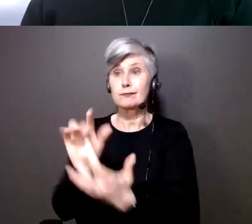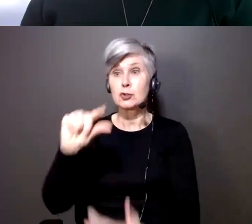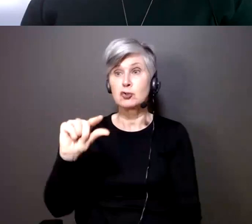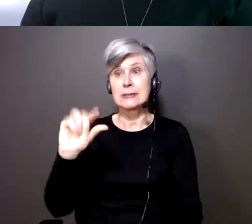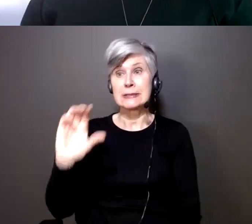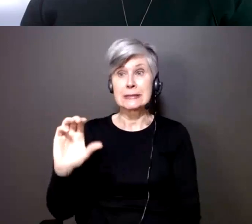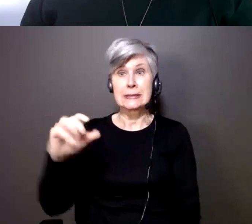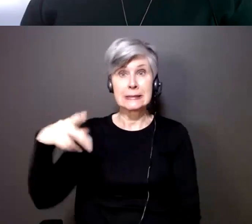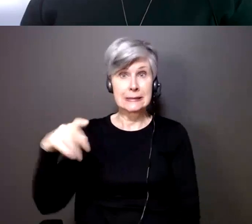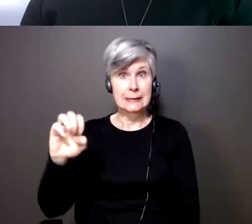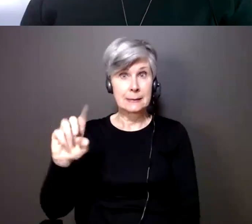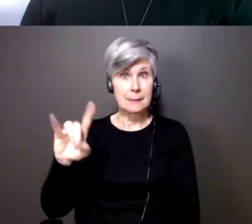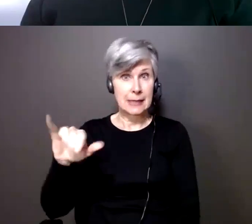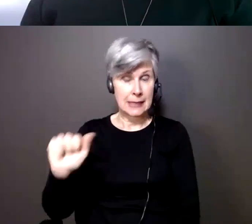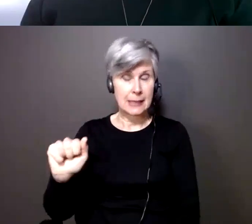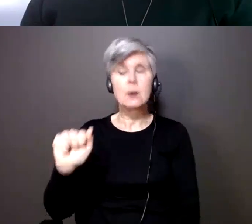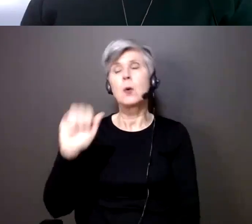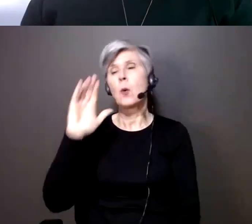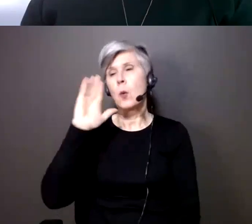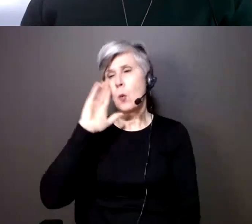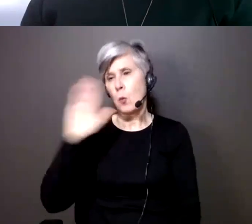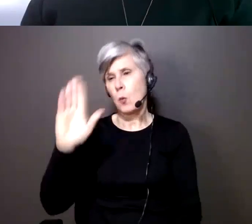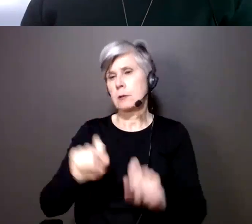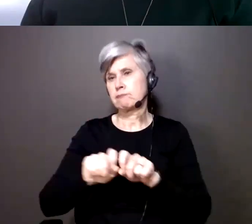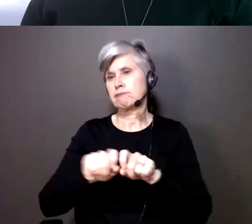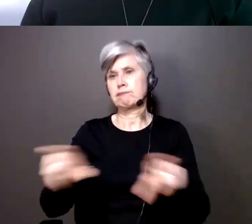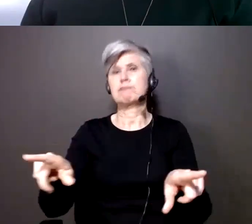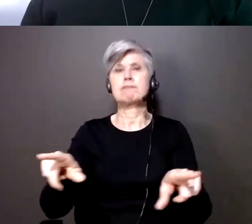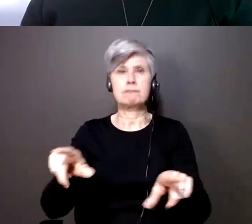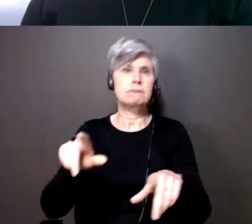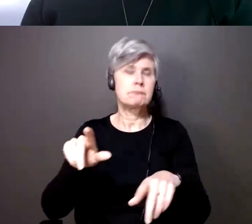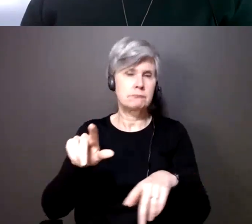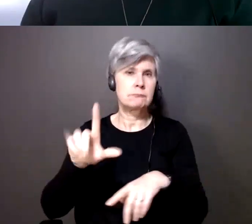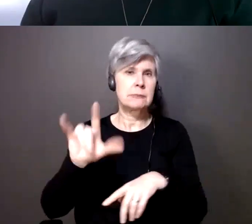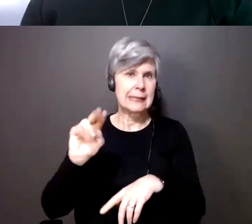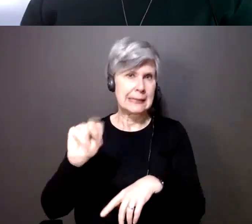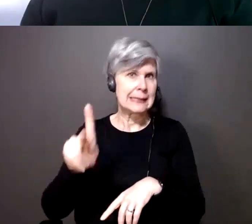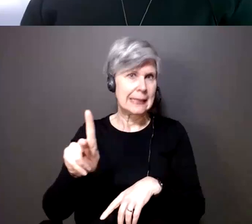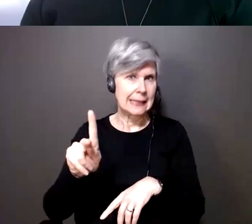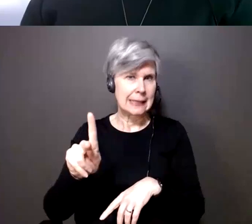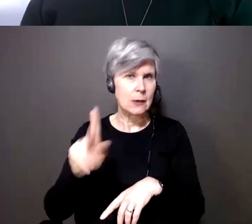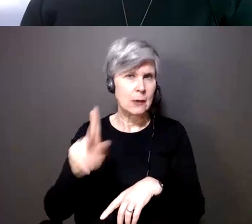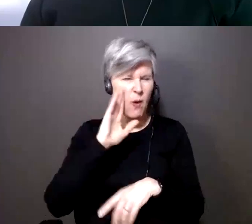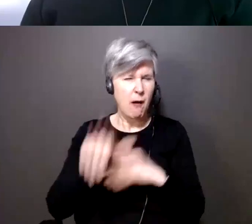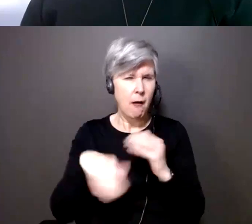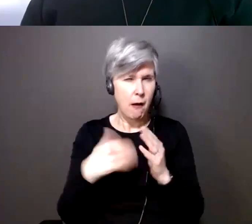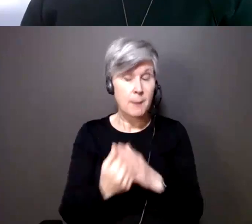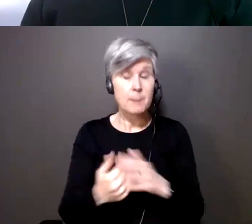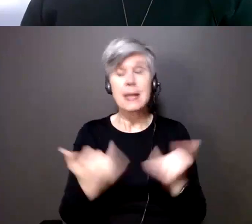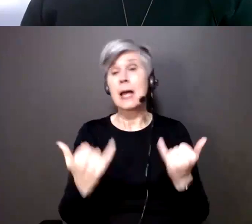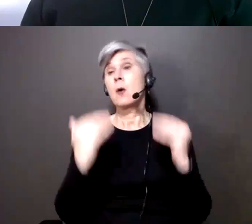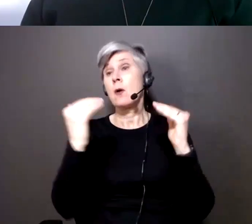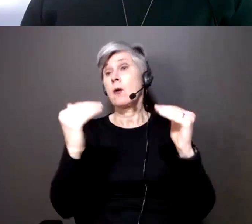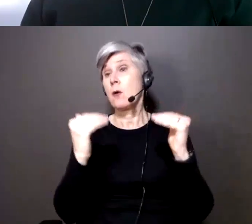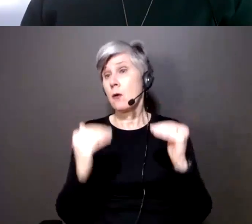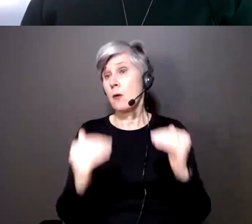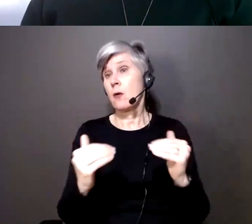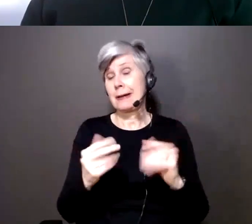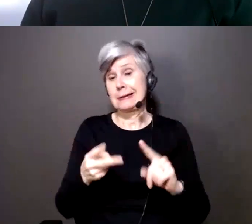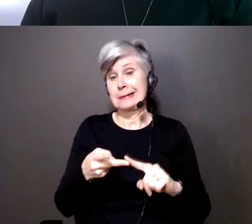our follow-up email. So we're going to move to our second segment of this workshop, and here where